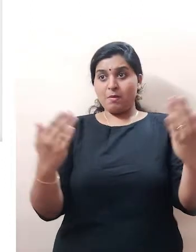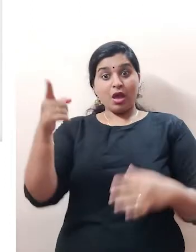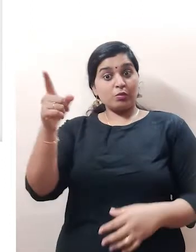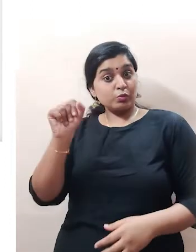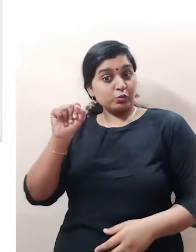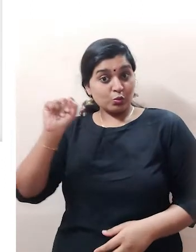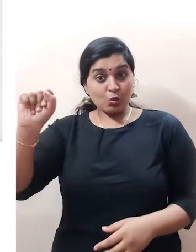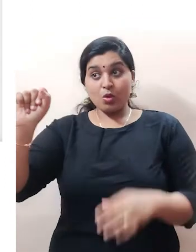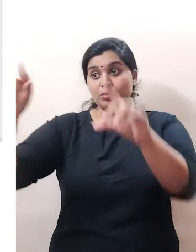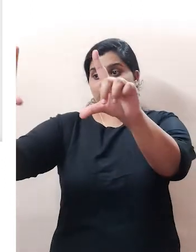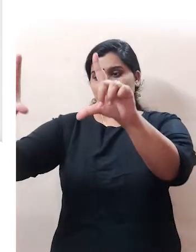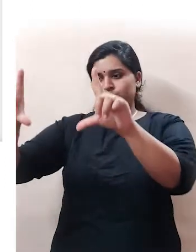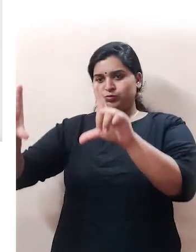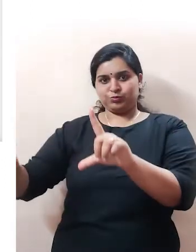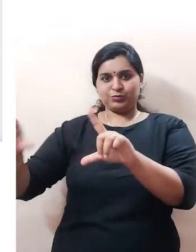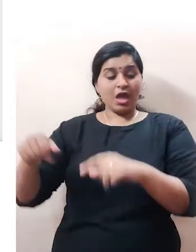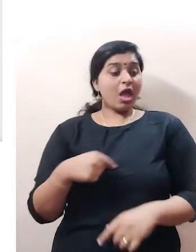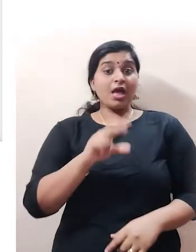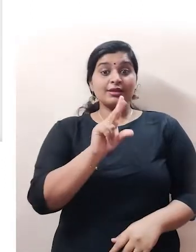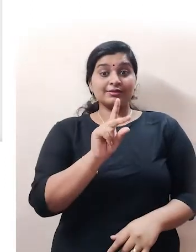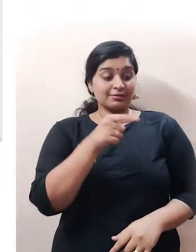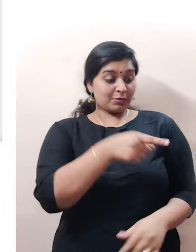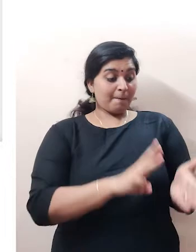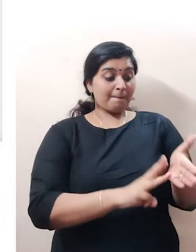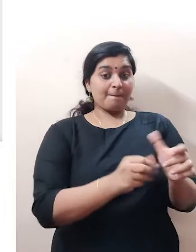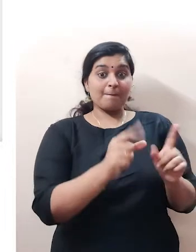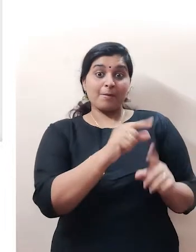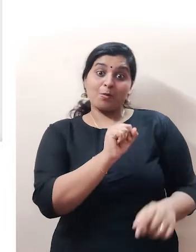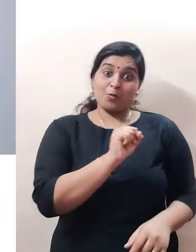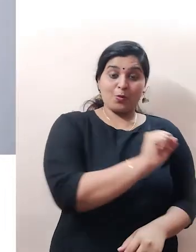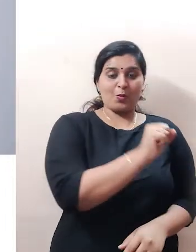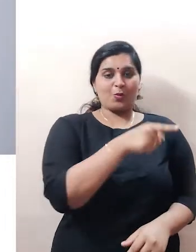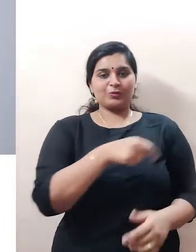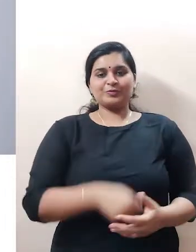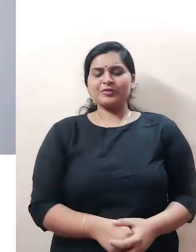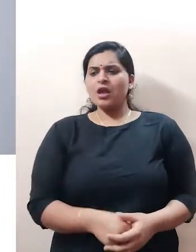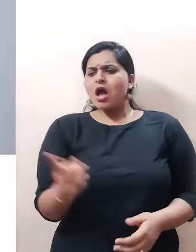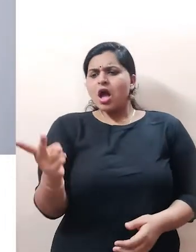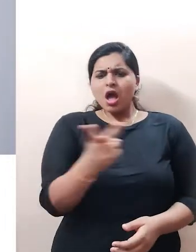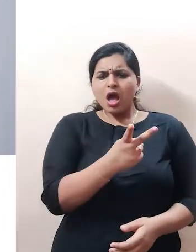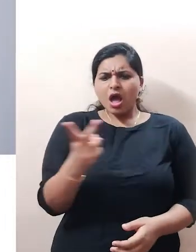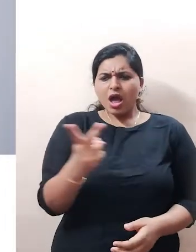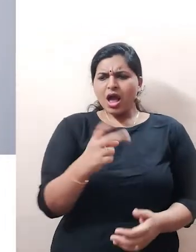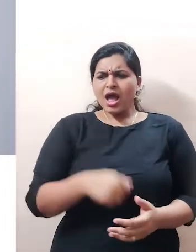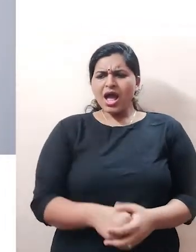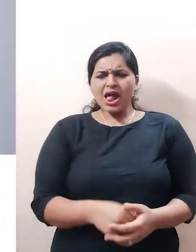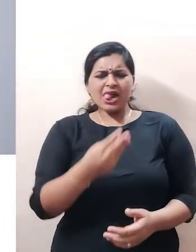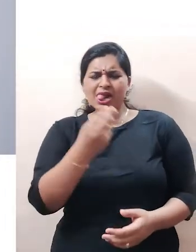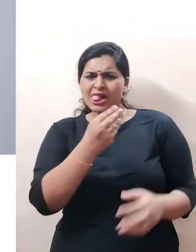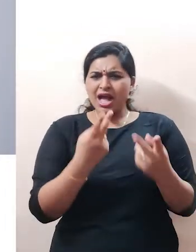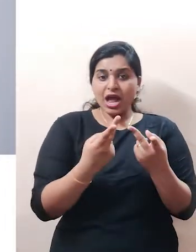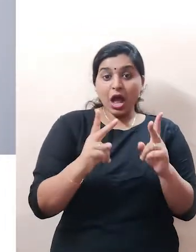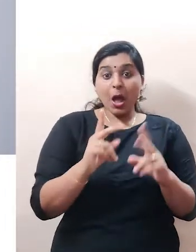Philadelphia's collection and a painting by KG Subramanyan from MAP's collection. Both works, although stylistically